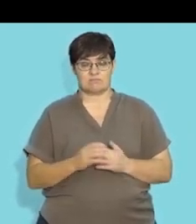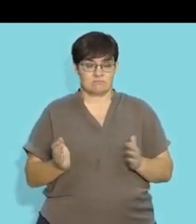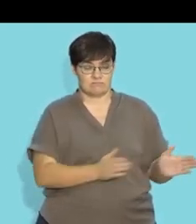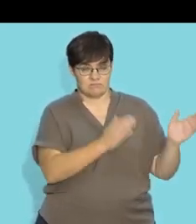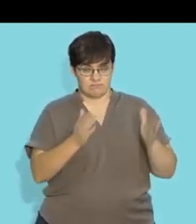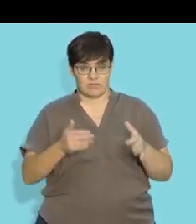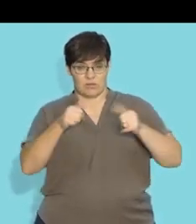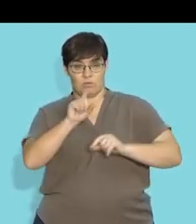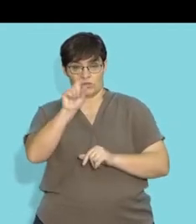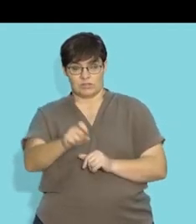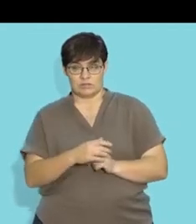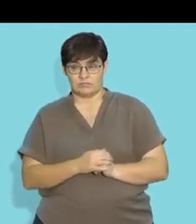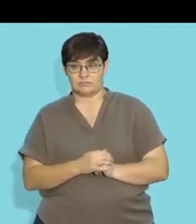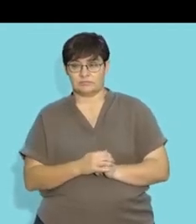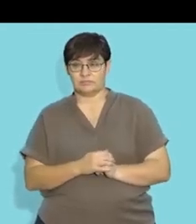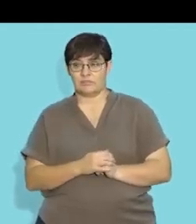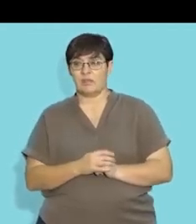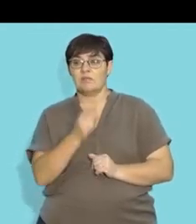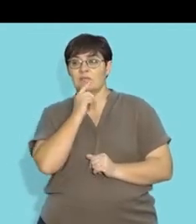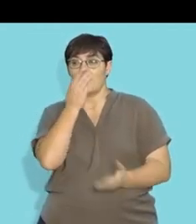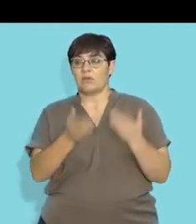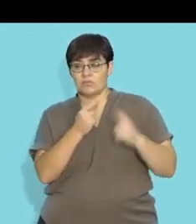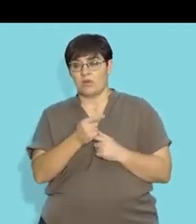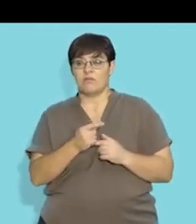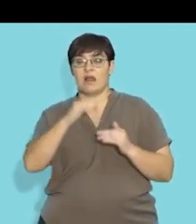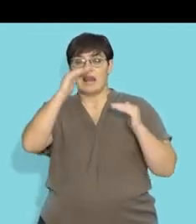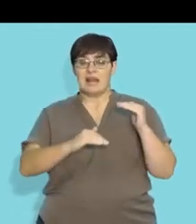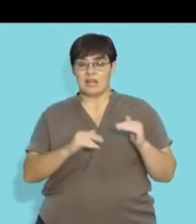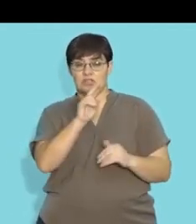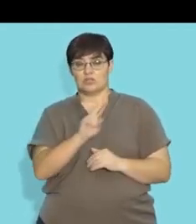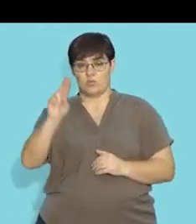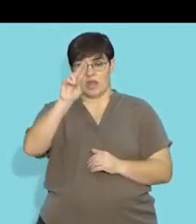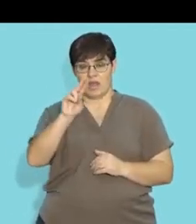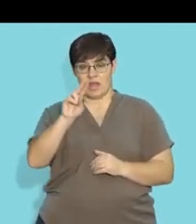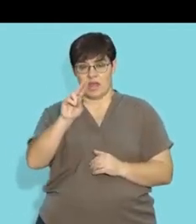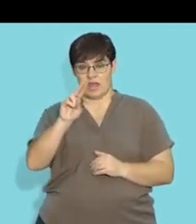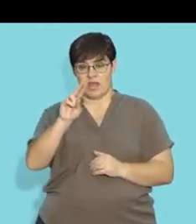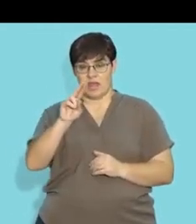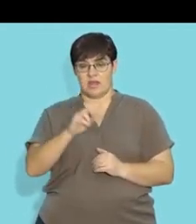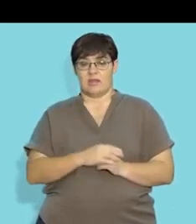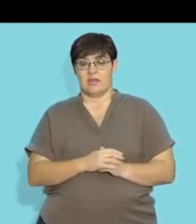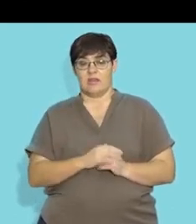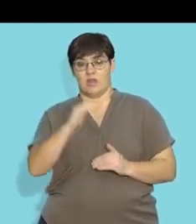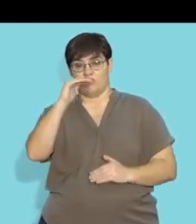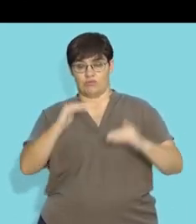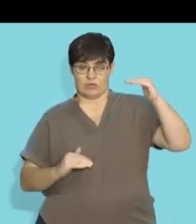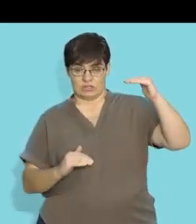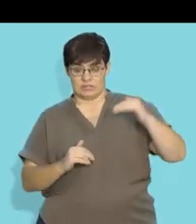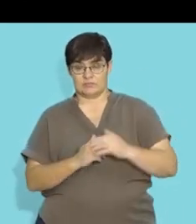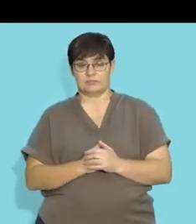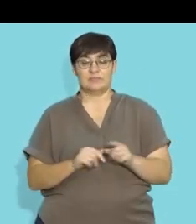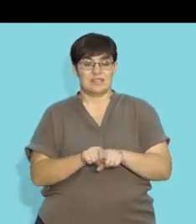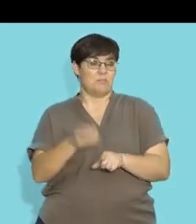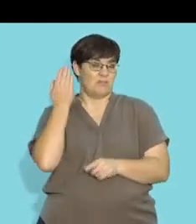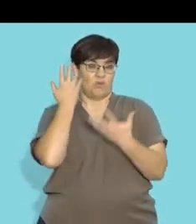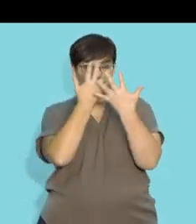Now, our next question. Given that the equation of the least square regression, so it's given by that,